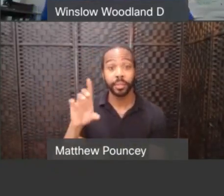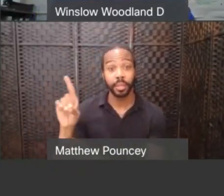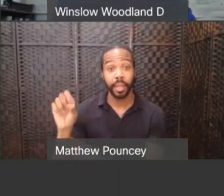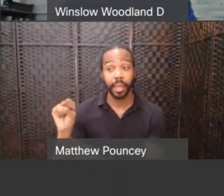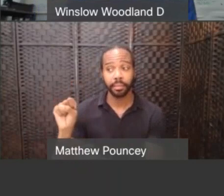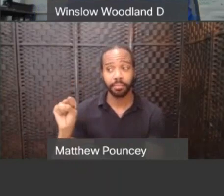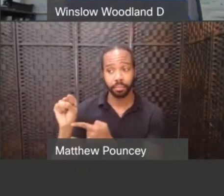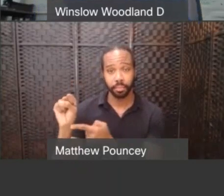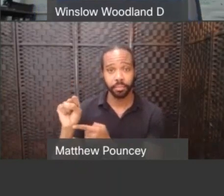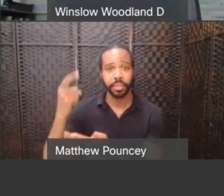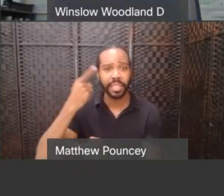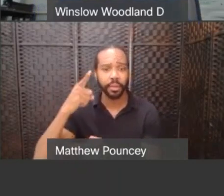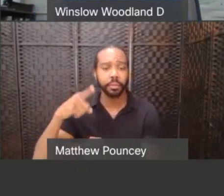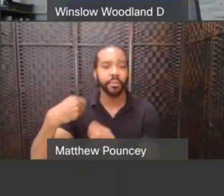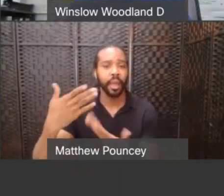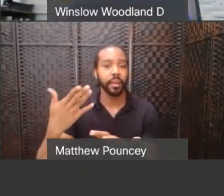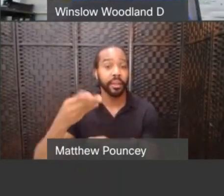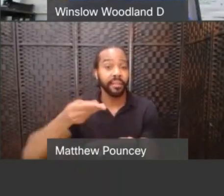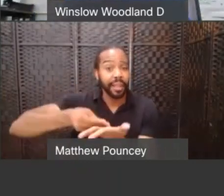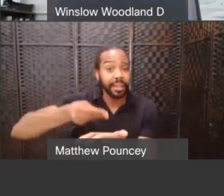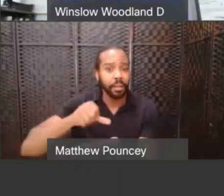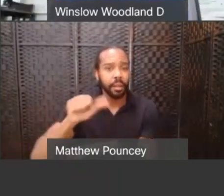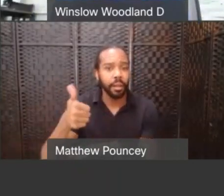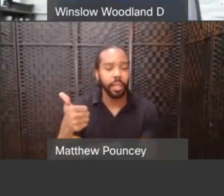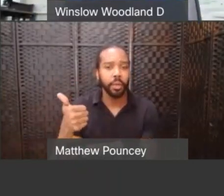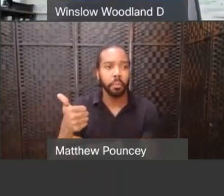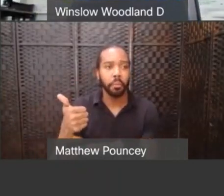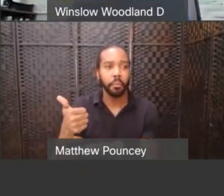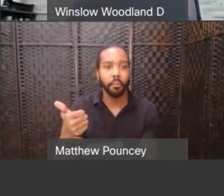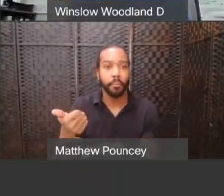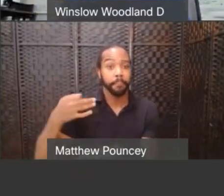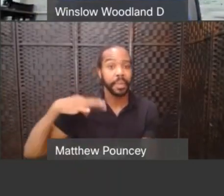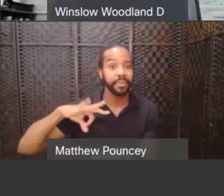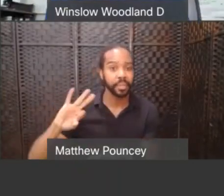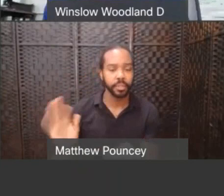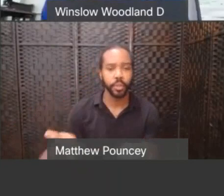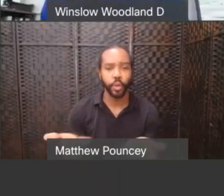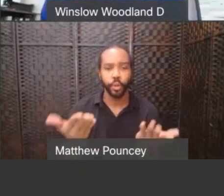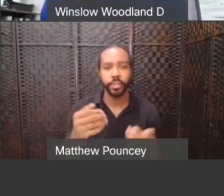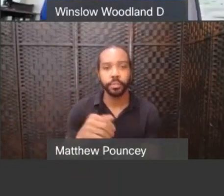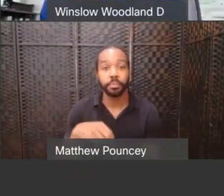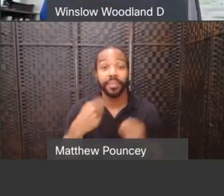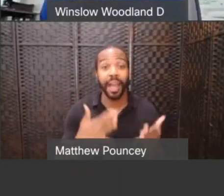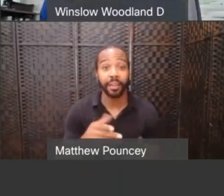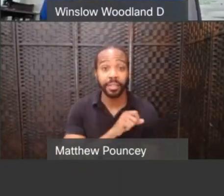offering financial or other incentives to encourage provider staff in their own